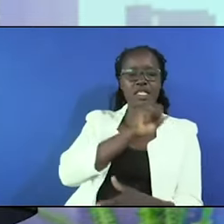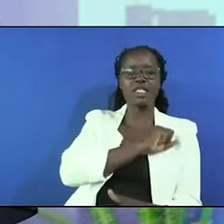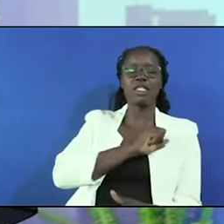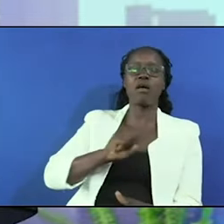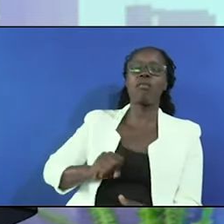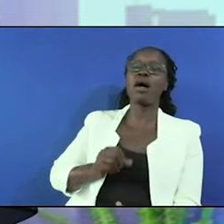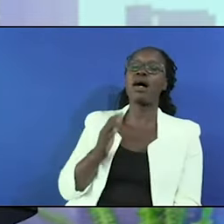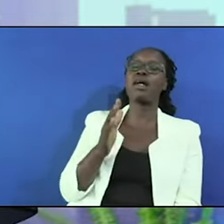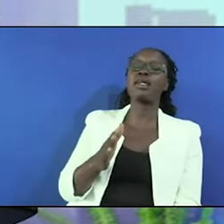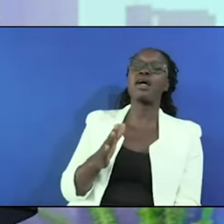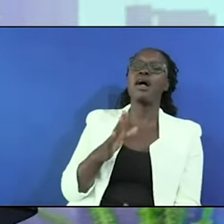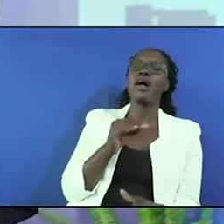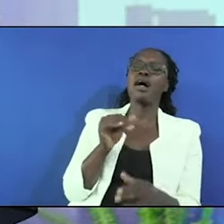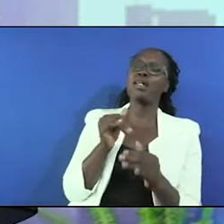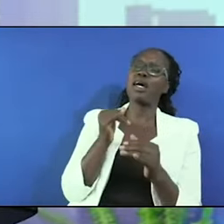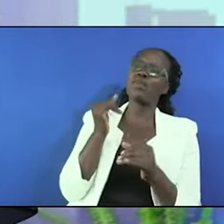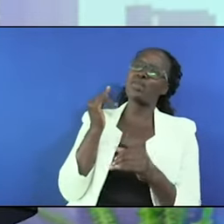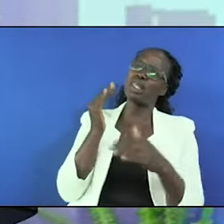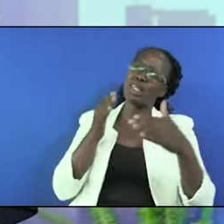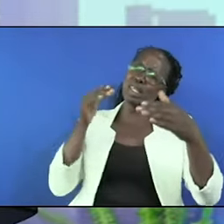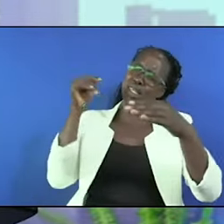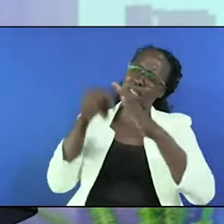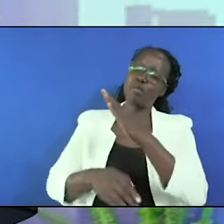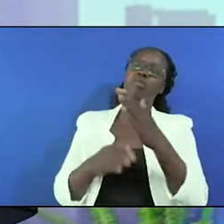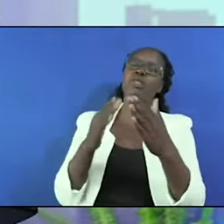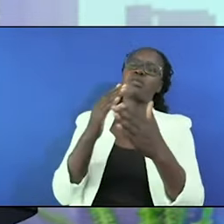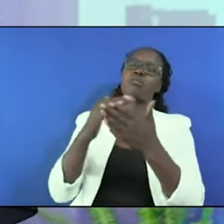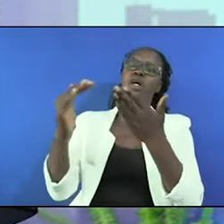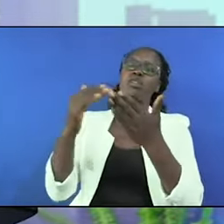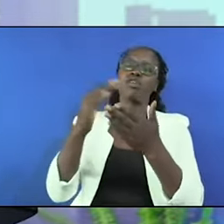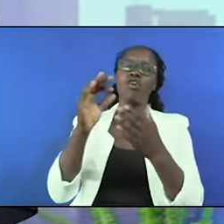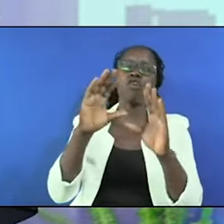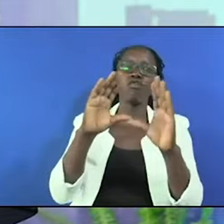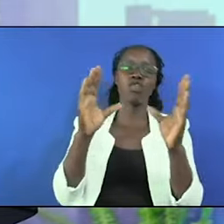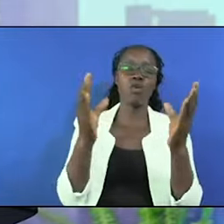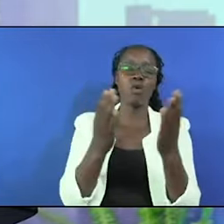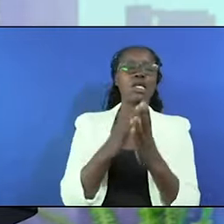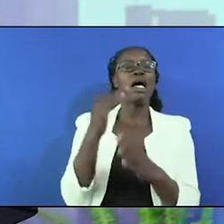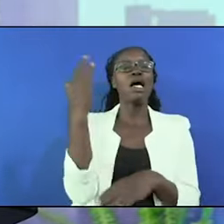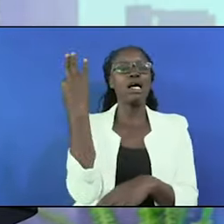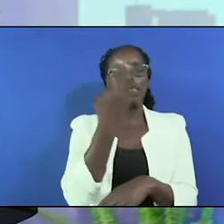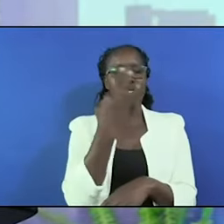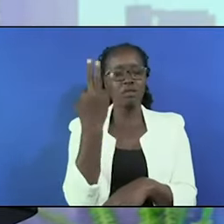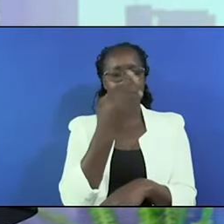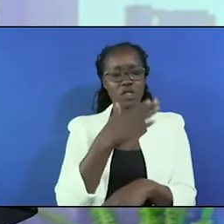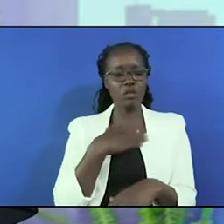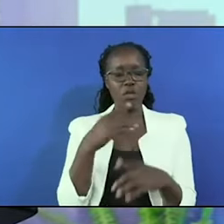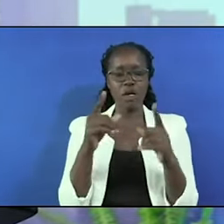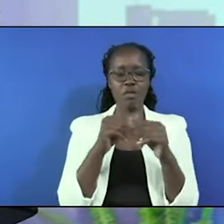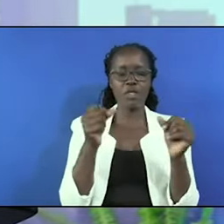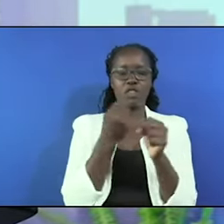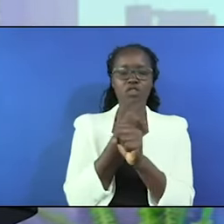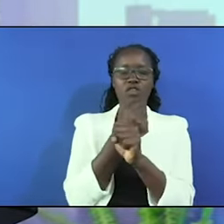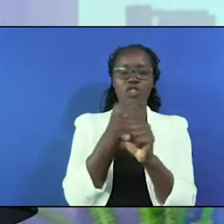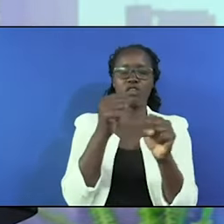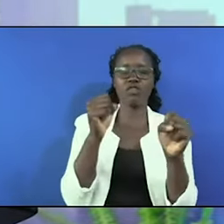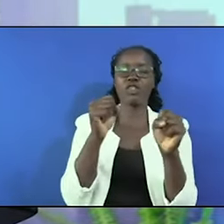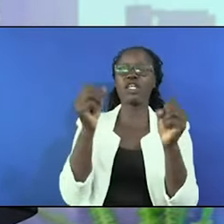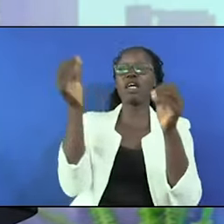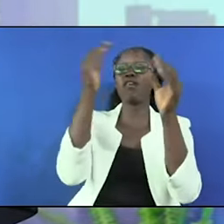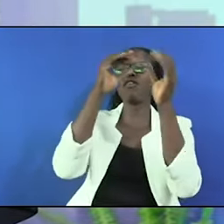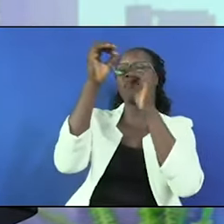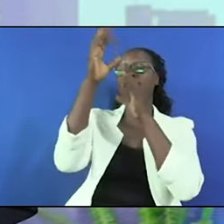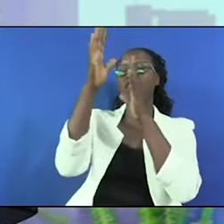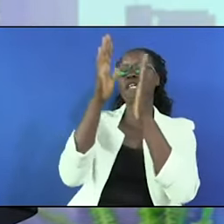Samaria, and unto the uttermost parts of the world, and preach my message of salvation. Heavenly Father, I am